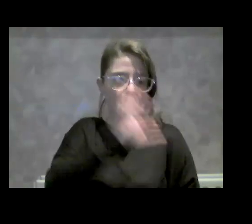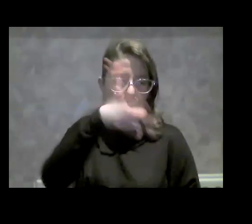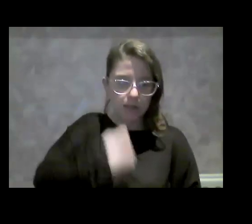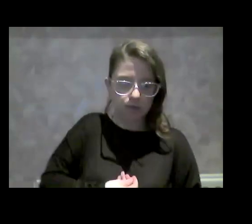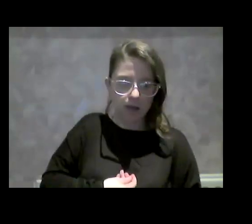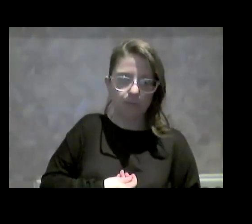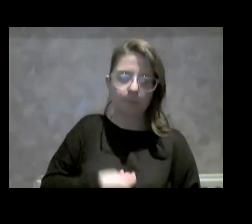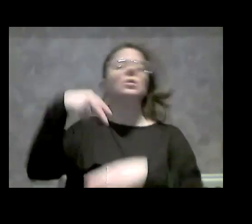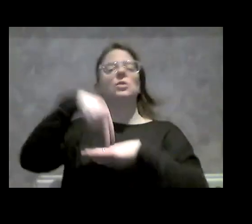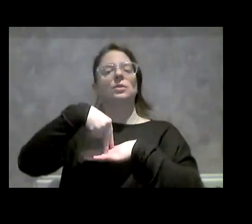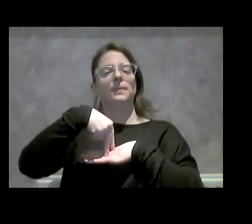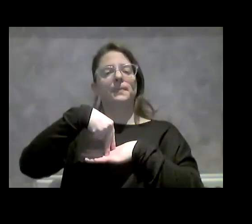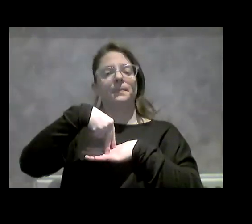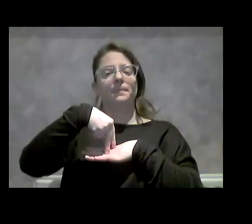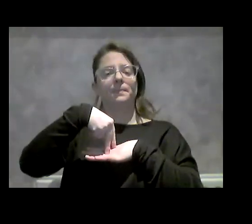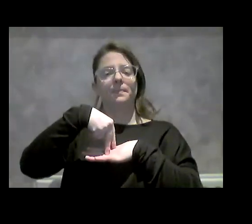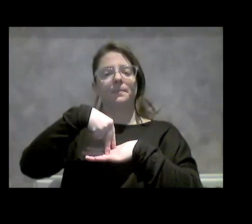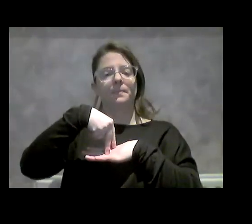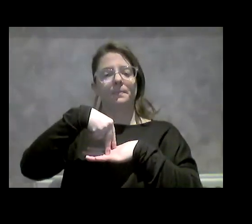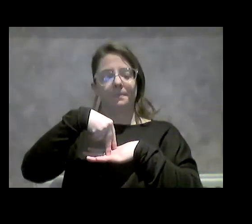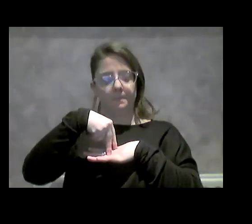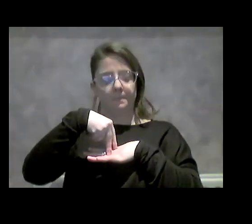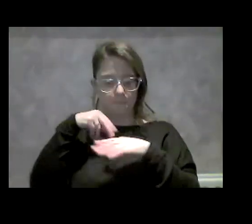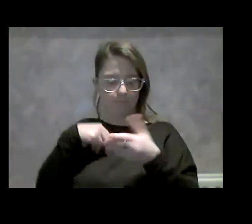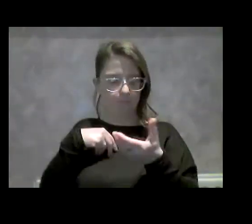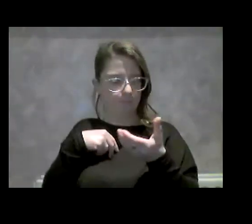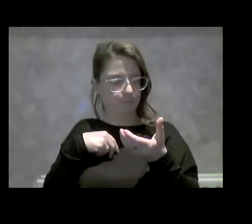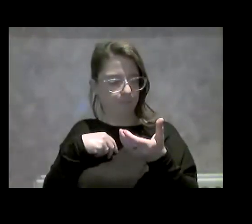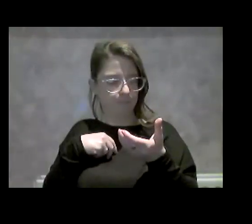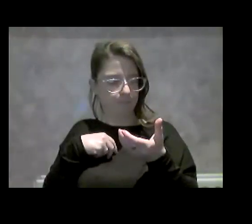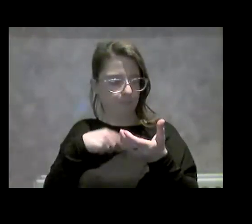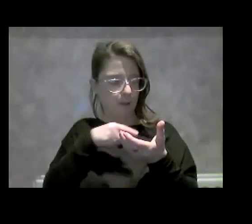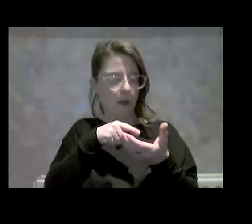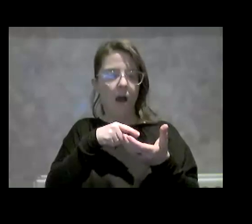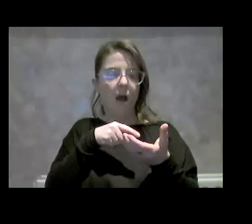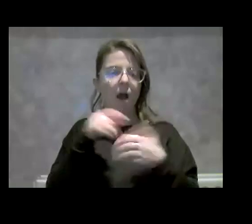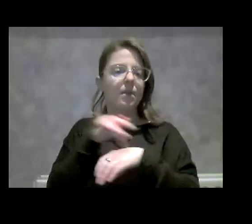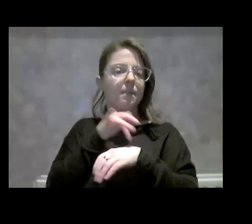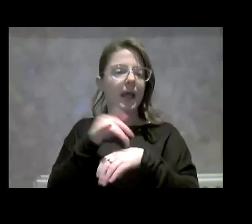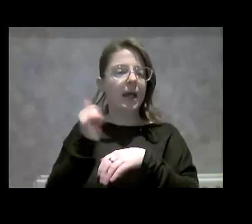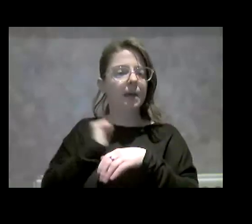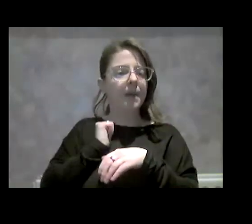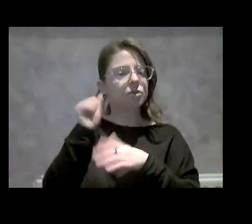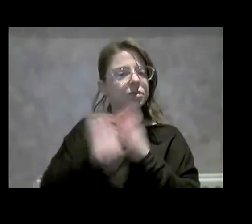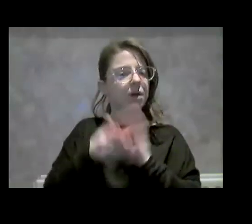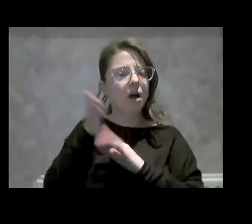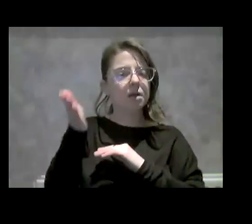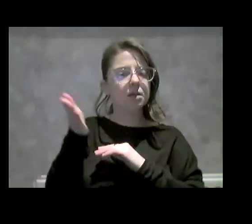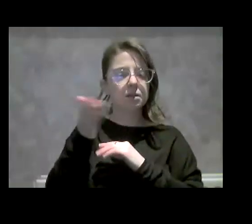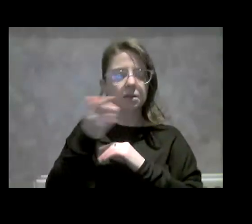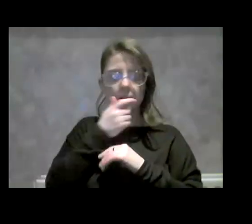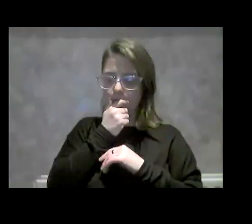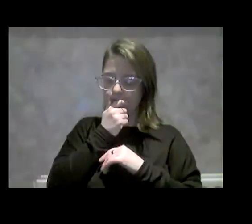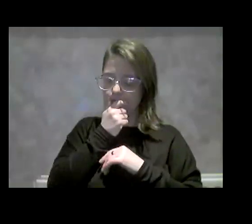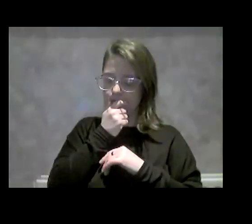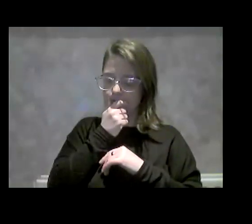stood there, looking at their phone. The play was about to start. In moments